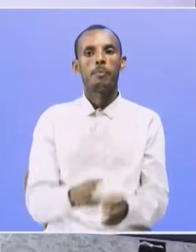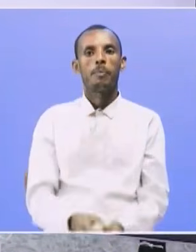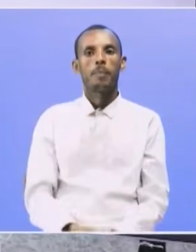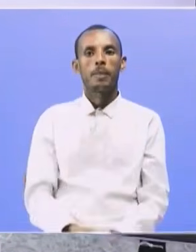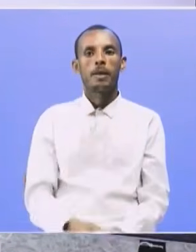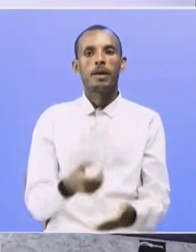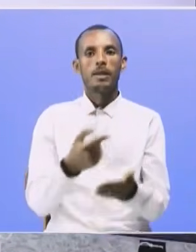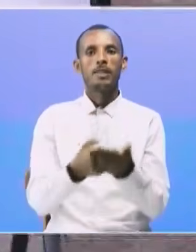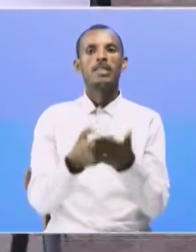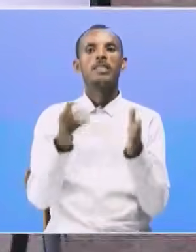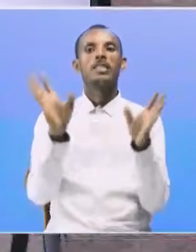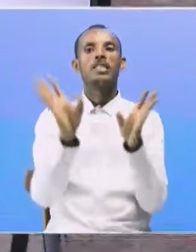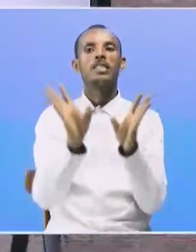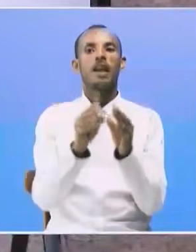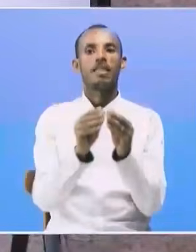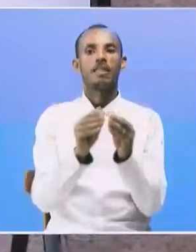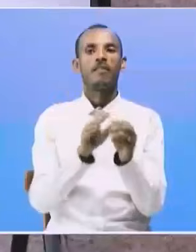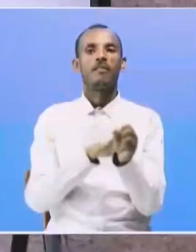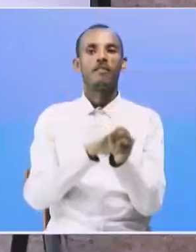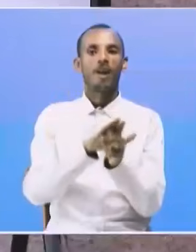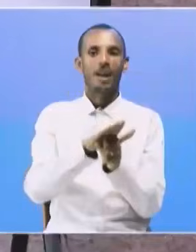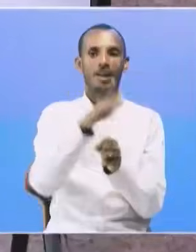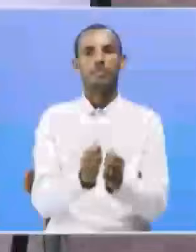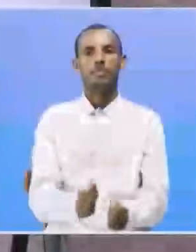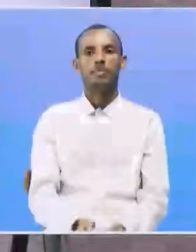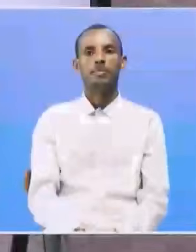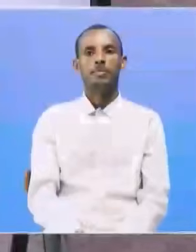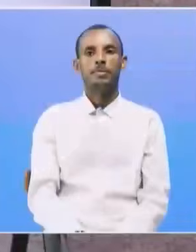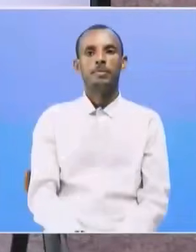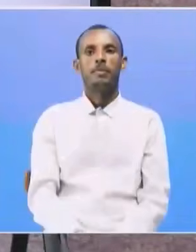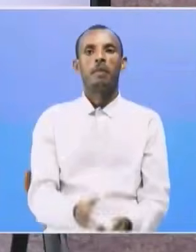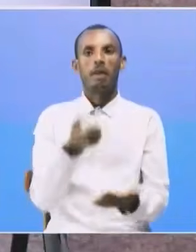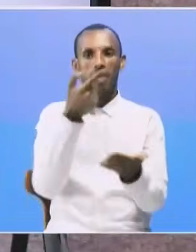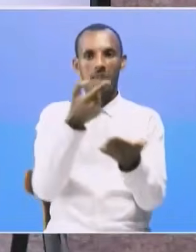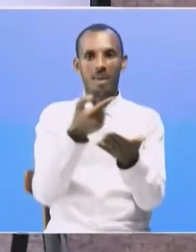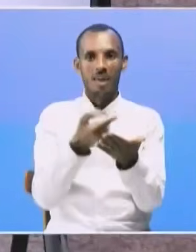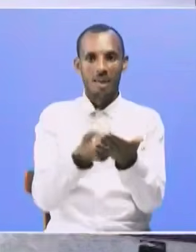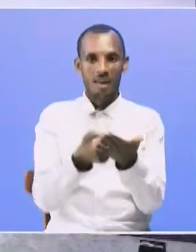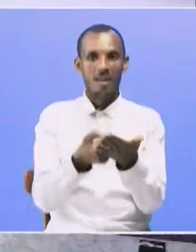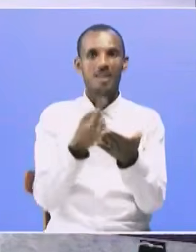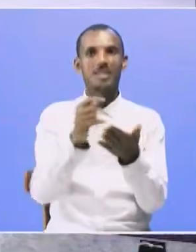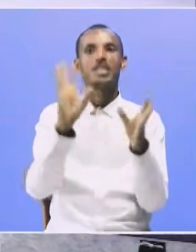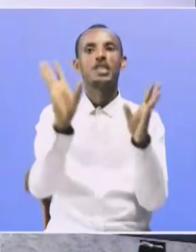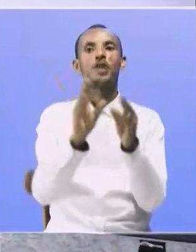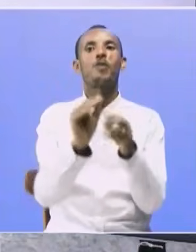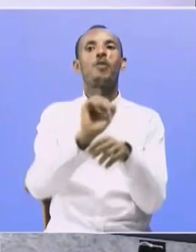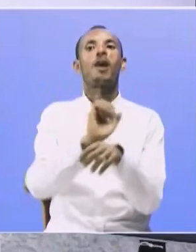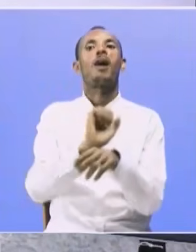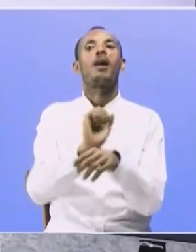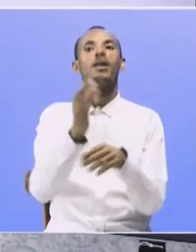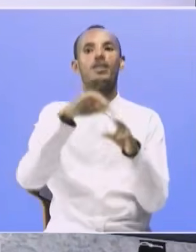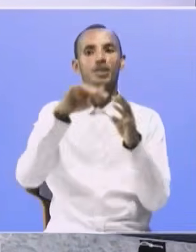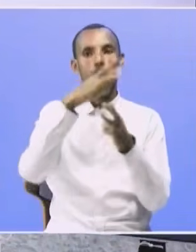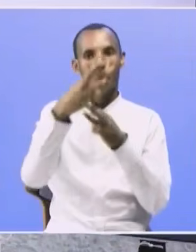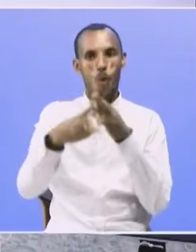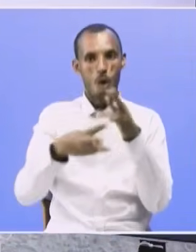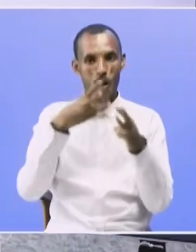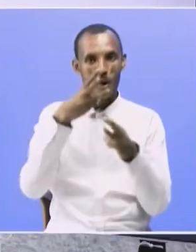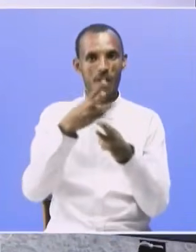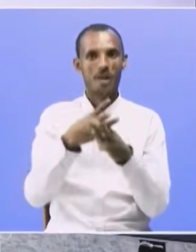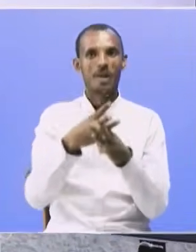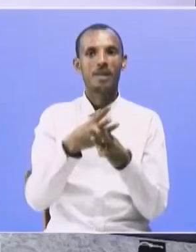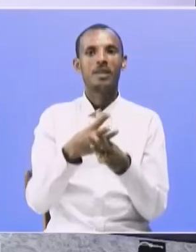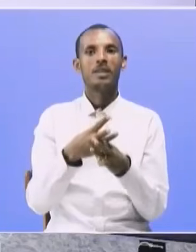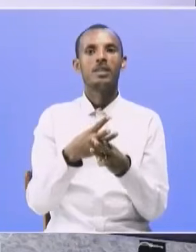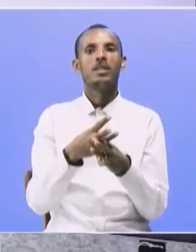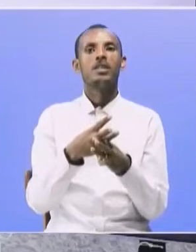This set, finite or infinite, here the set of cars in the world. Even